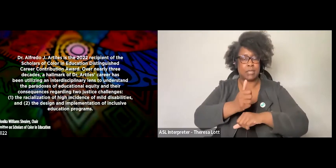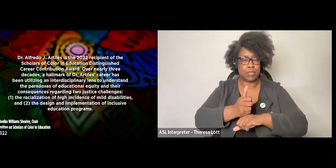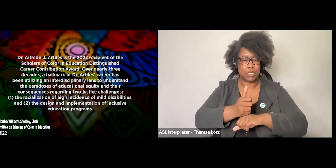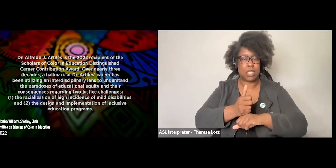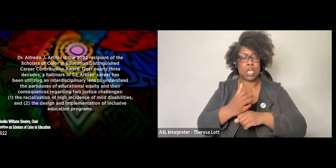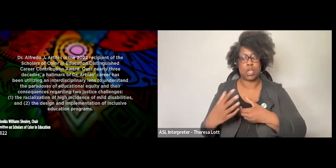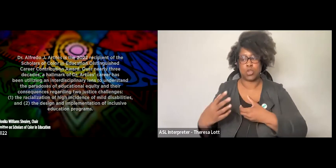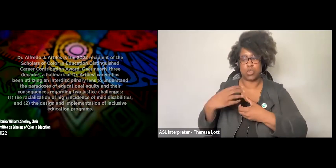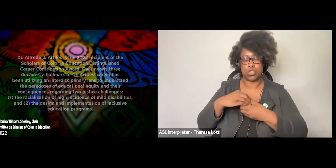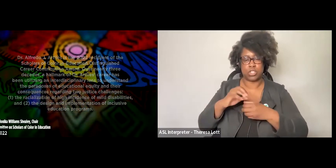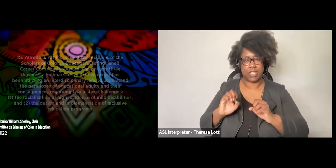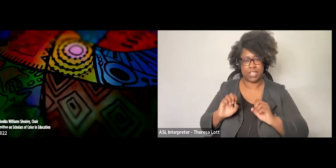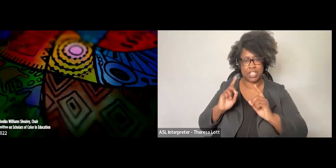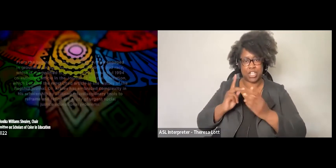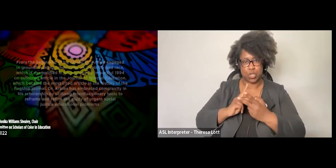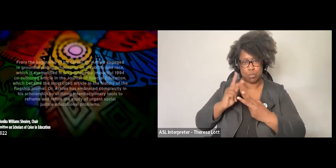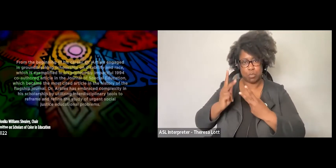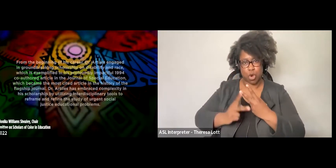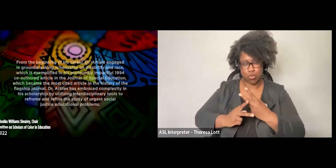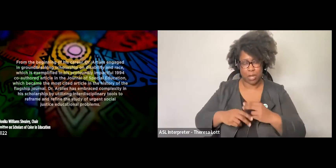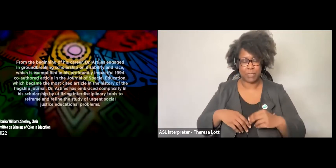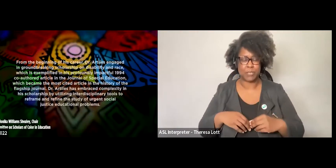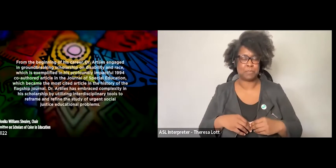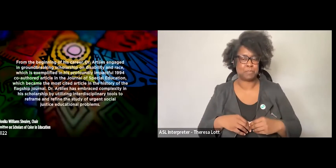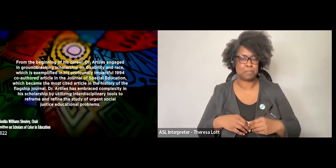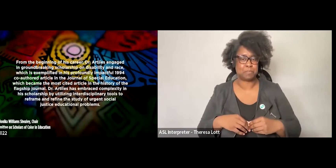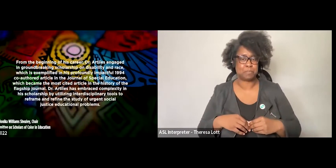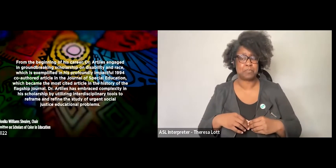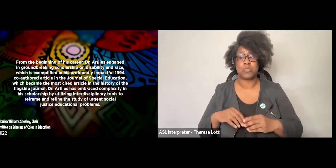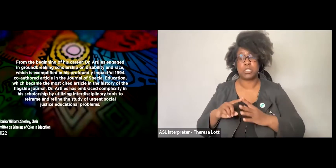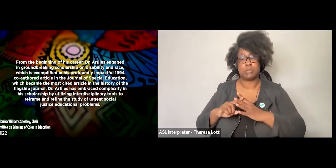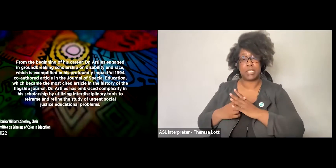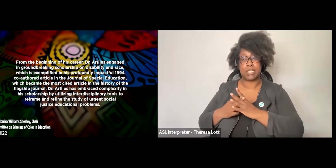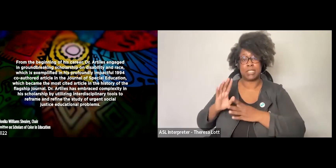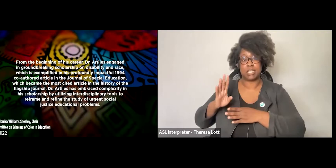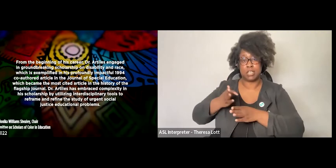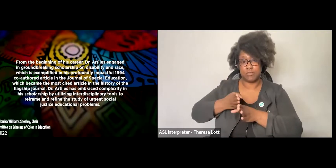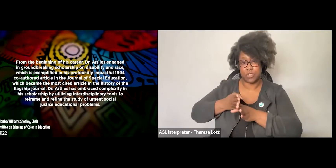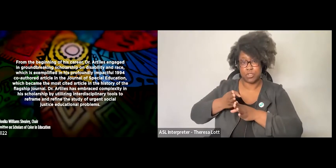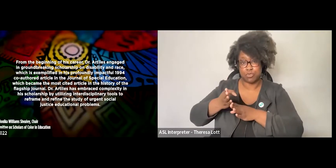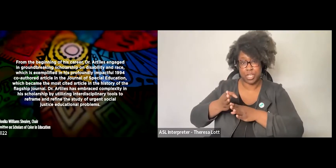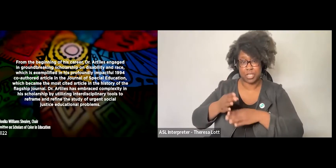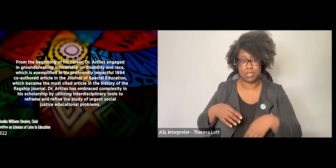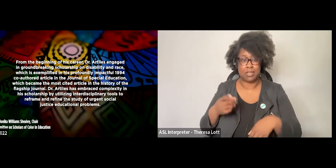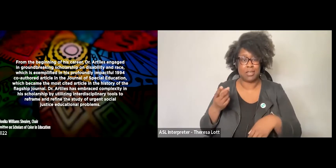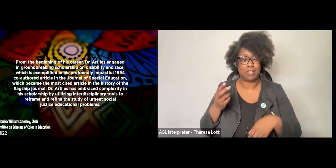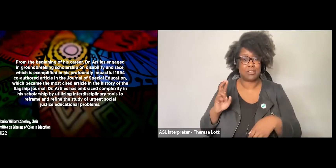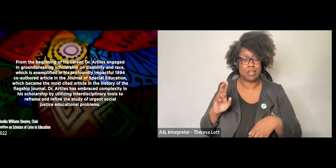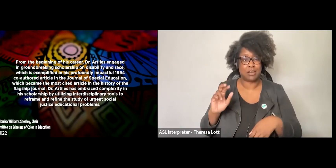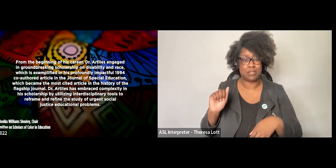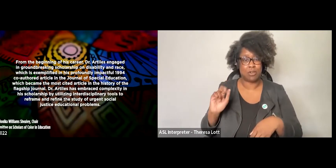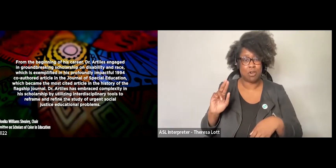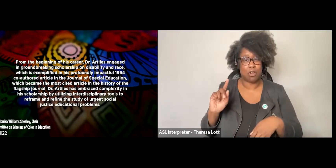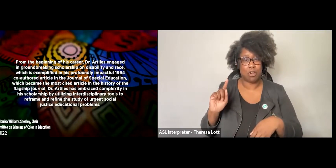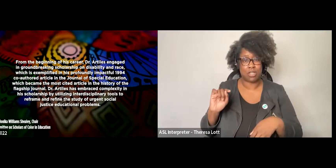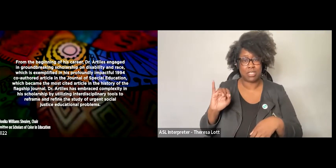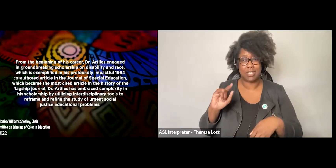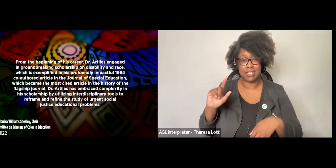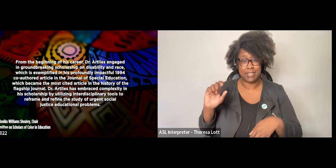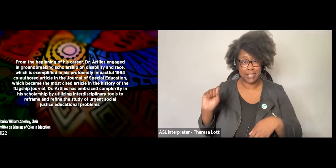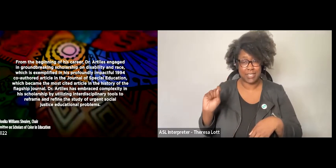inclusive education programs. From the beginning of his career, Dr. Artiles engaged